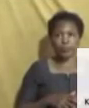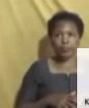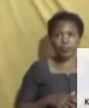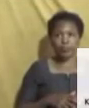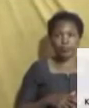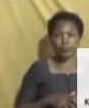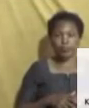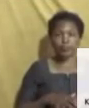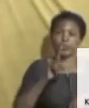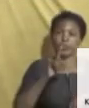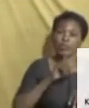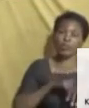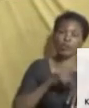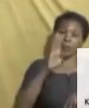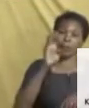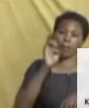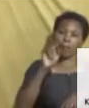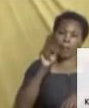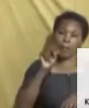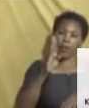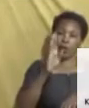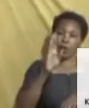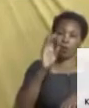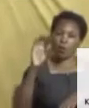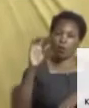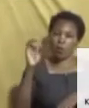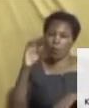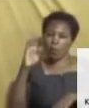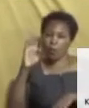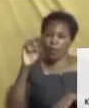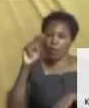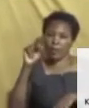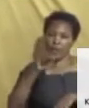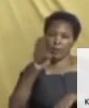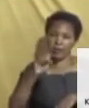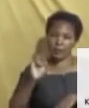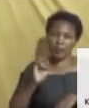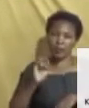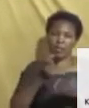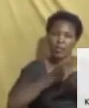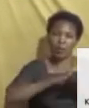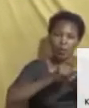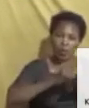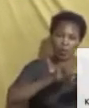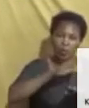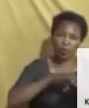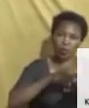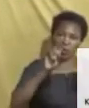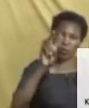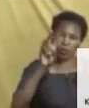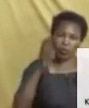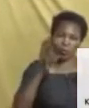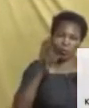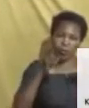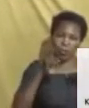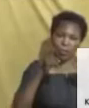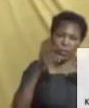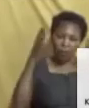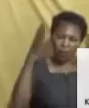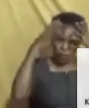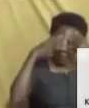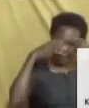Ben Nubweze, writing on the topic Presidentialism